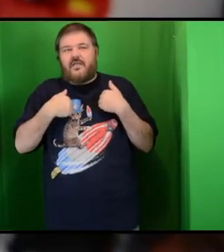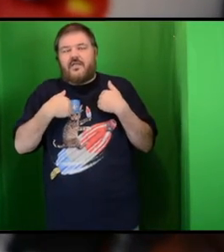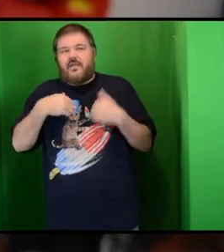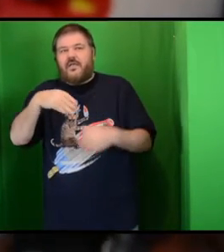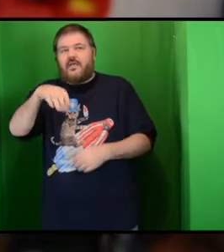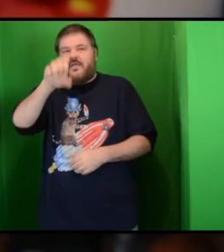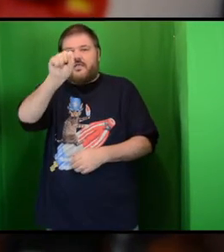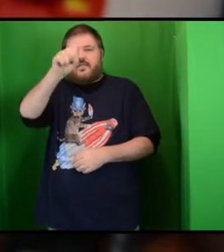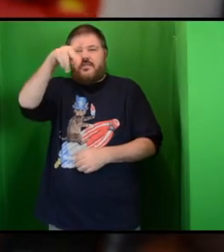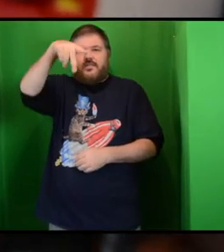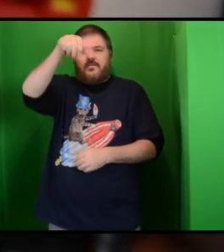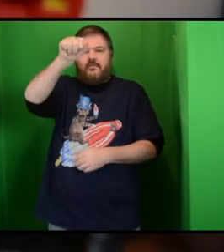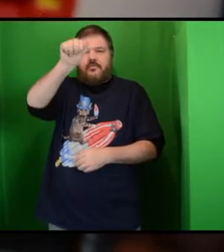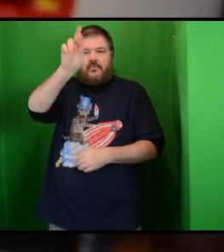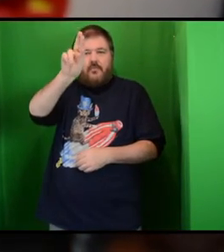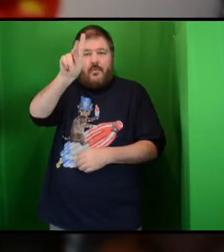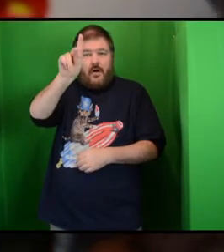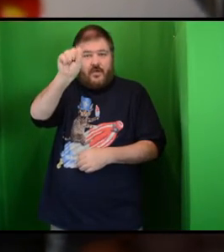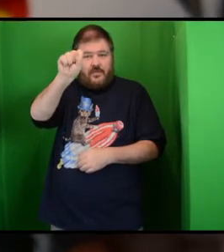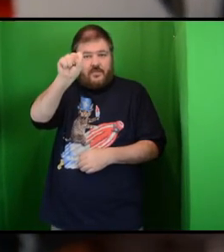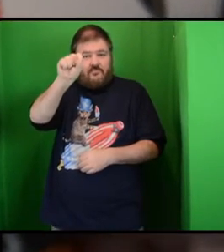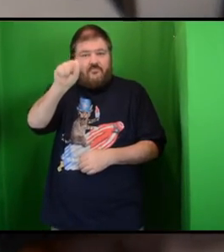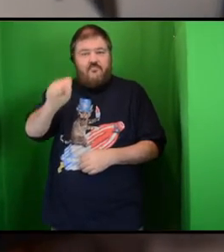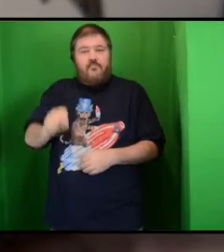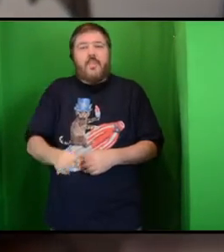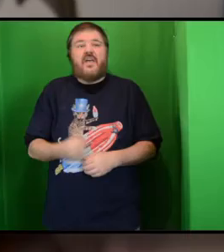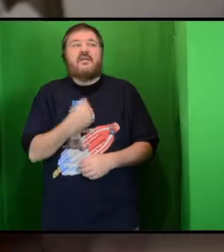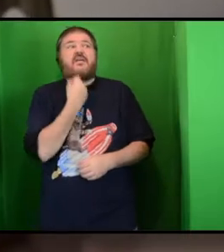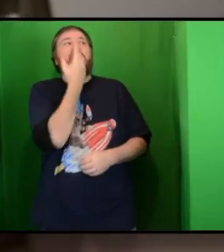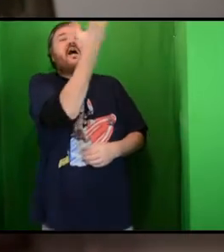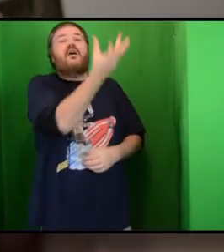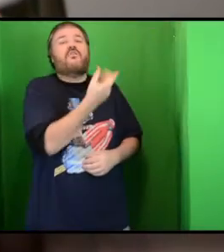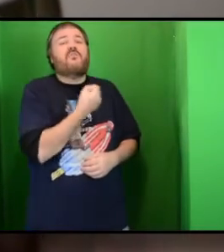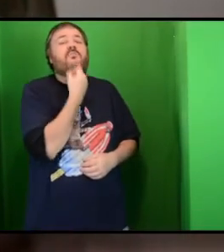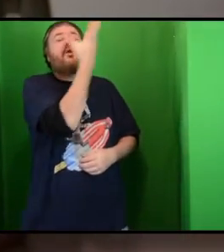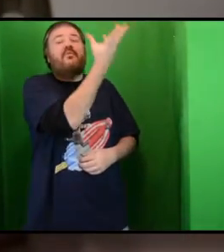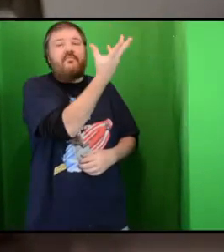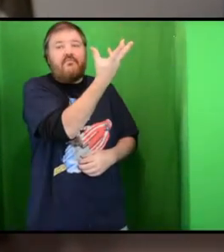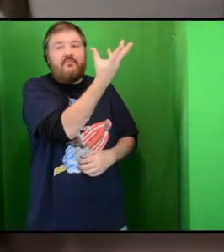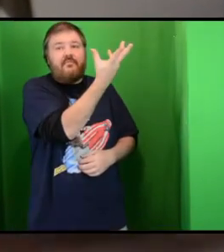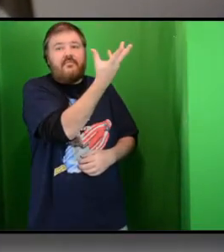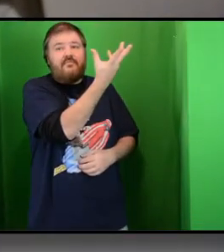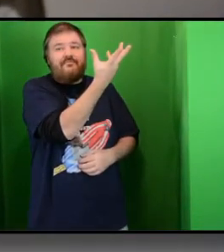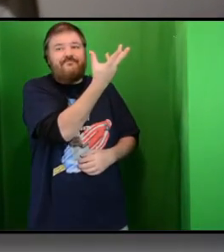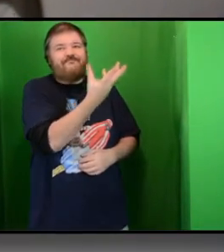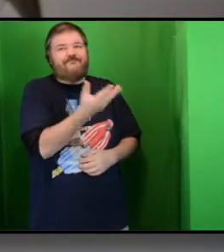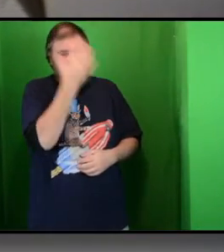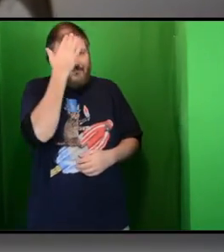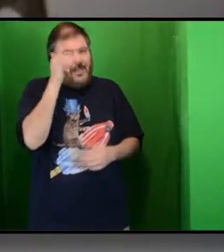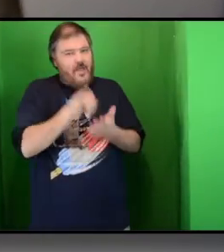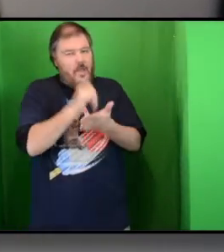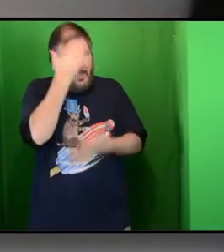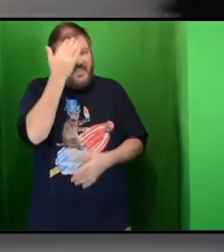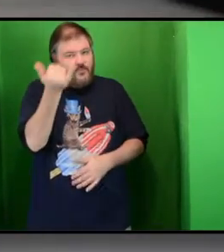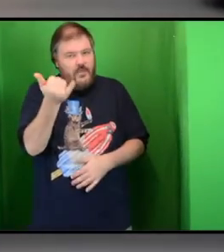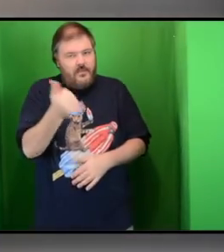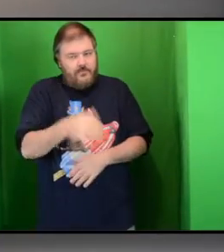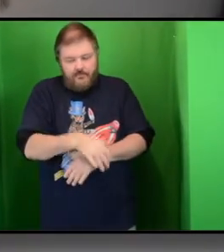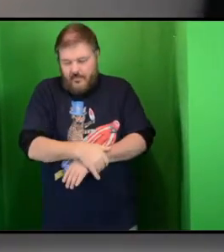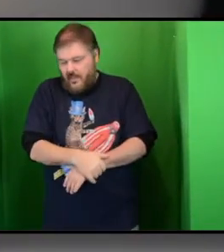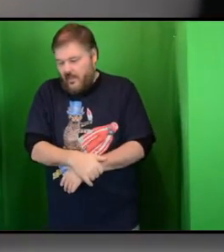dragon. I'll try and get him in as best as I possibly can. Oops, let me move this out just a